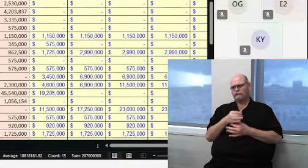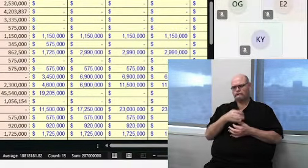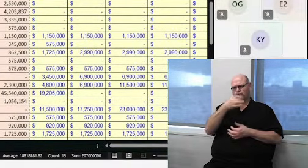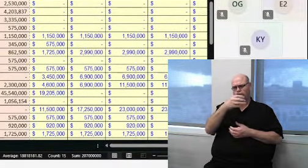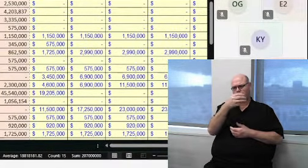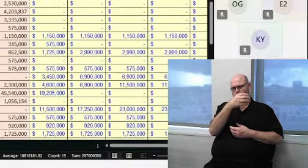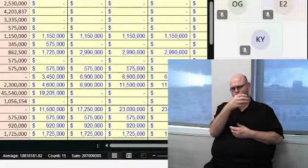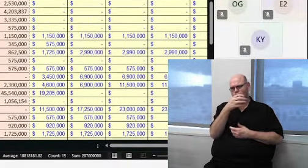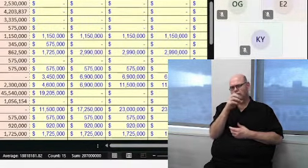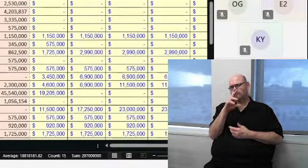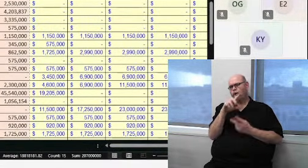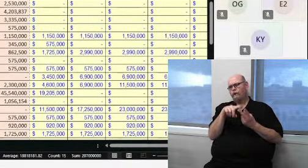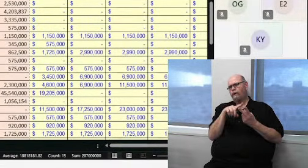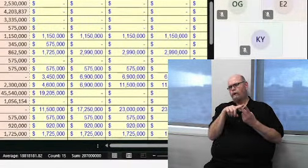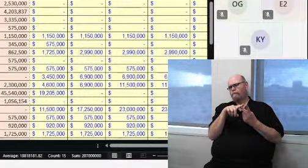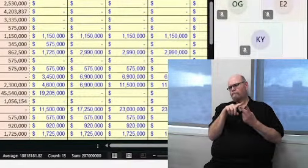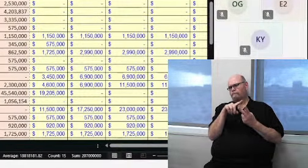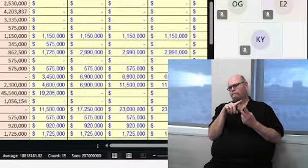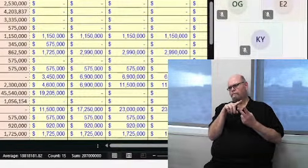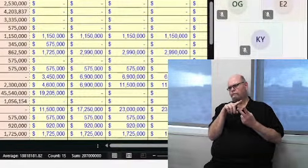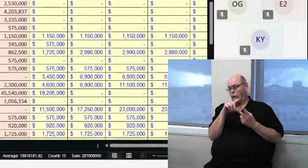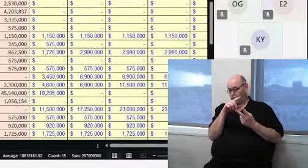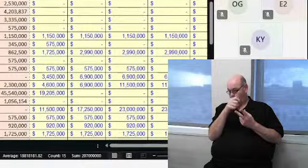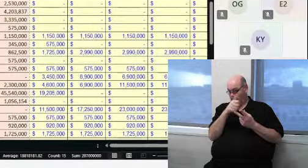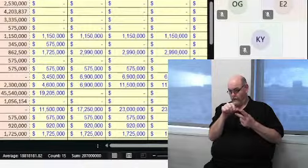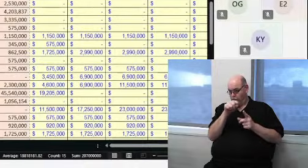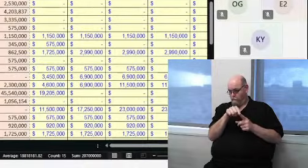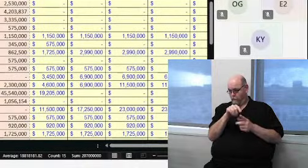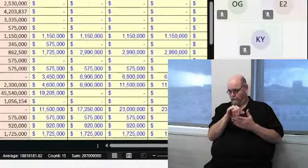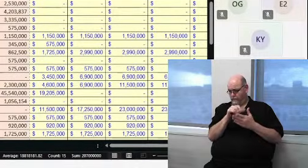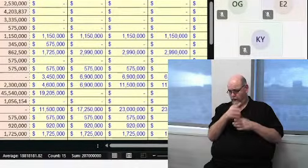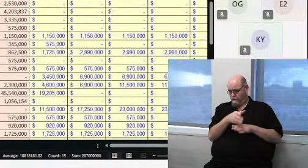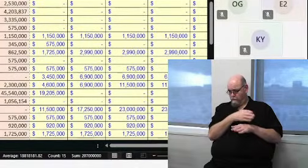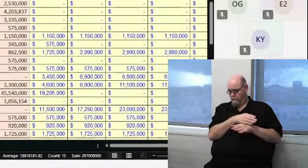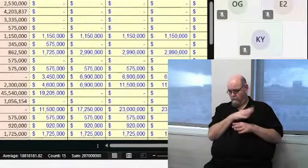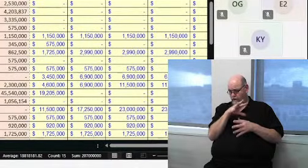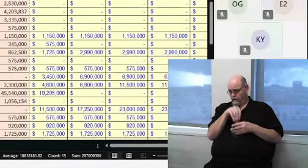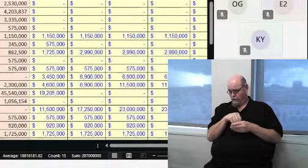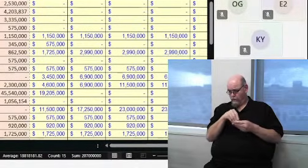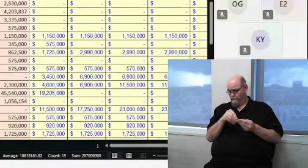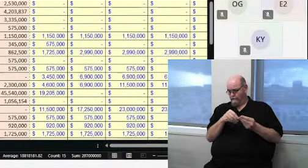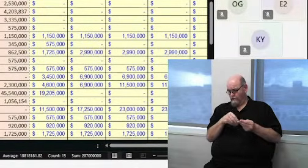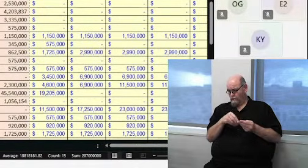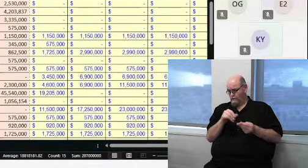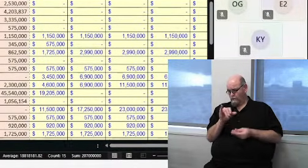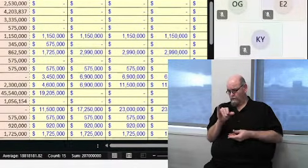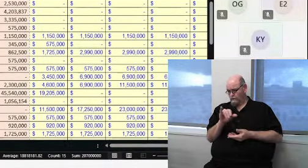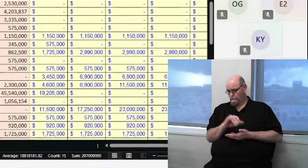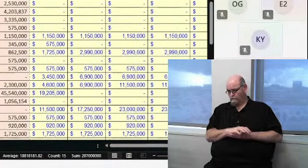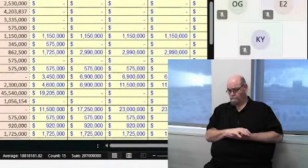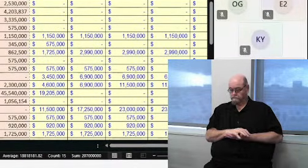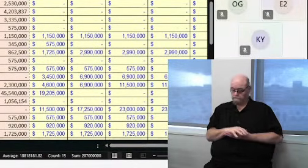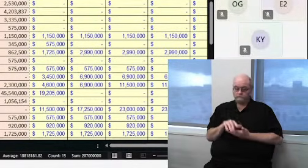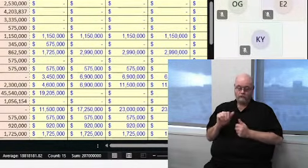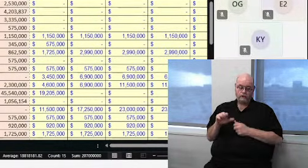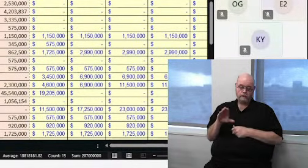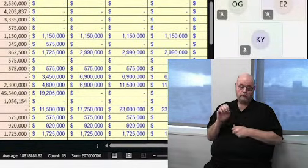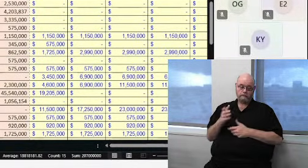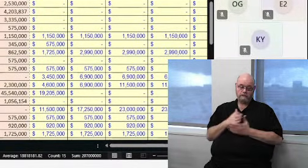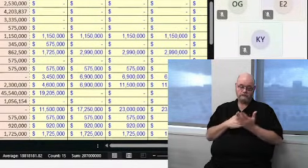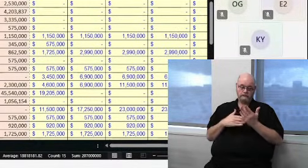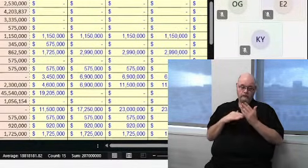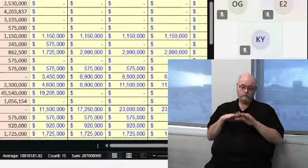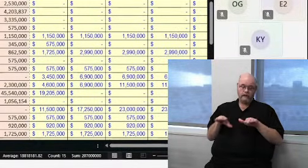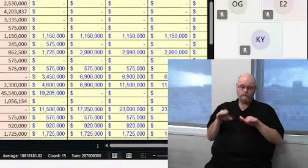like transformers. Does at any point does that improvement includes feeders? The improvement